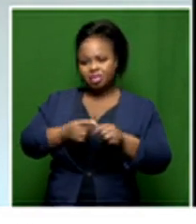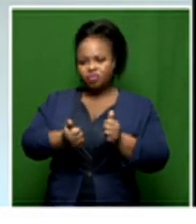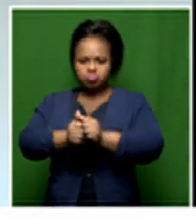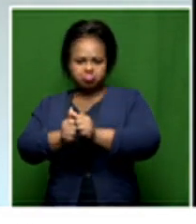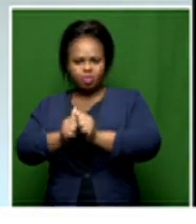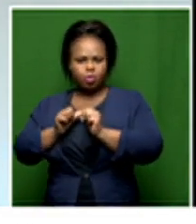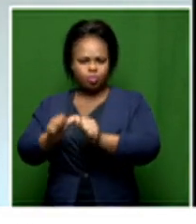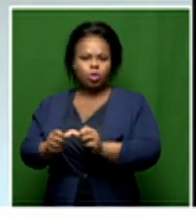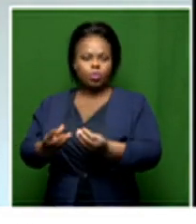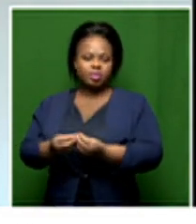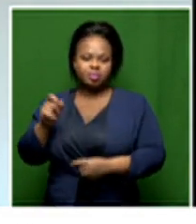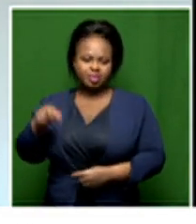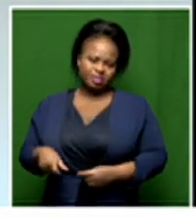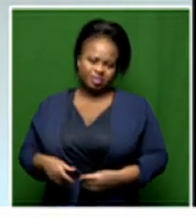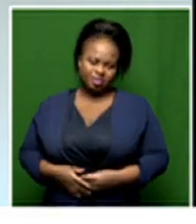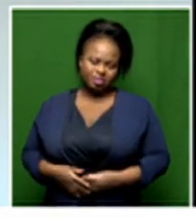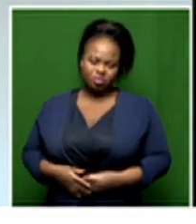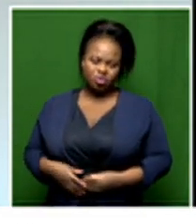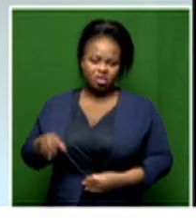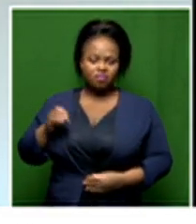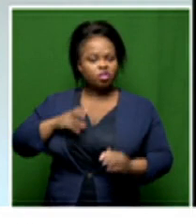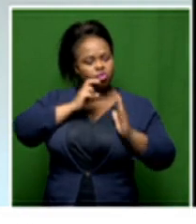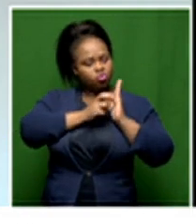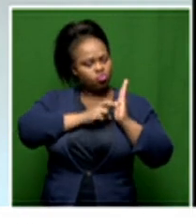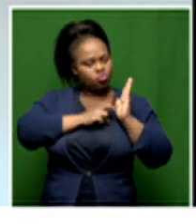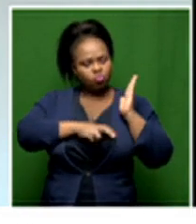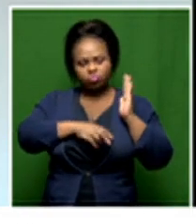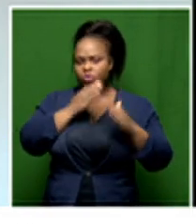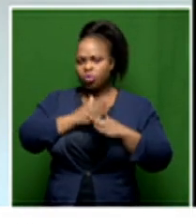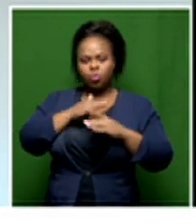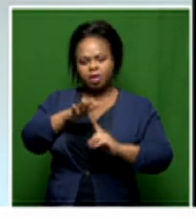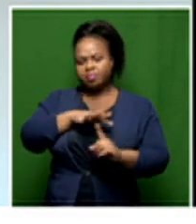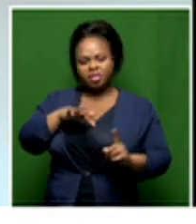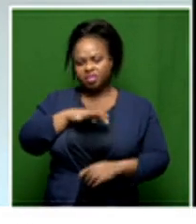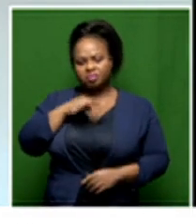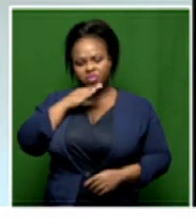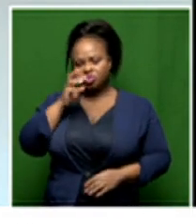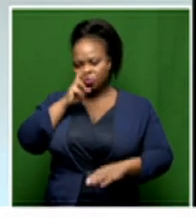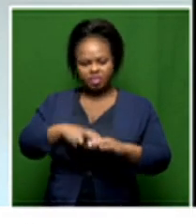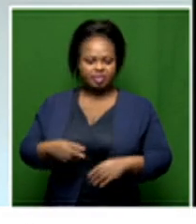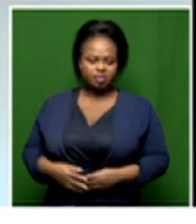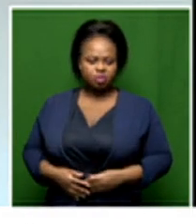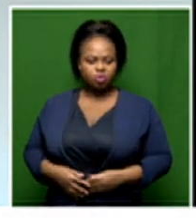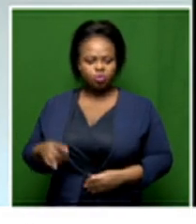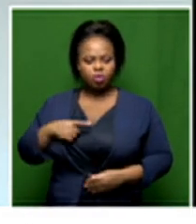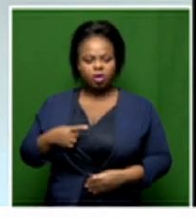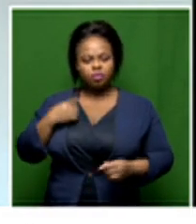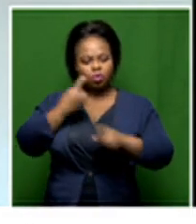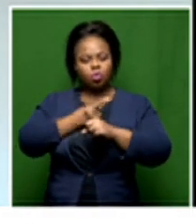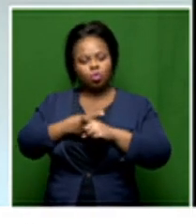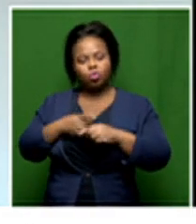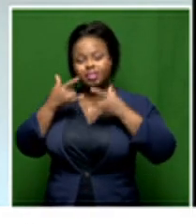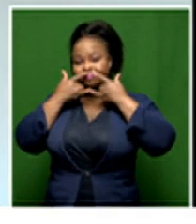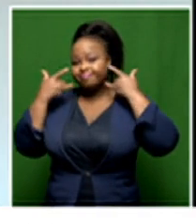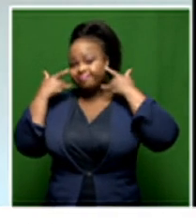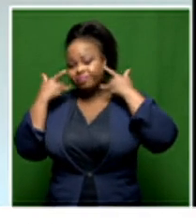So if there's the minimum requirements of the regulations are enforced in the workplace, you won't have to. If you keep wearing your mask and